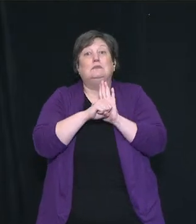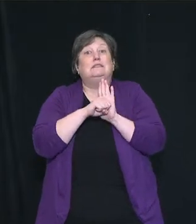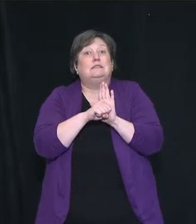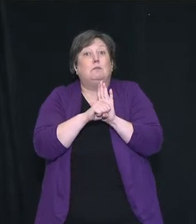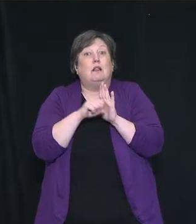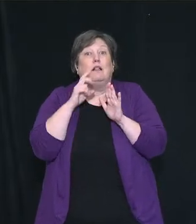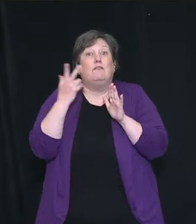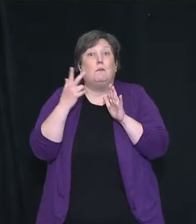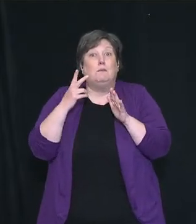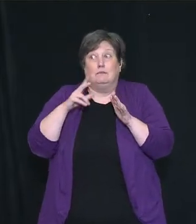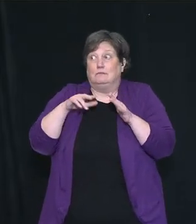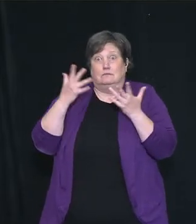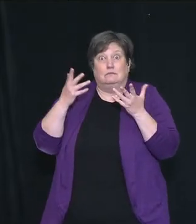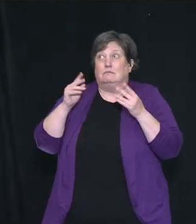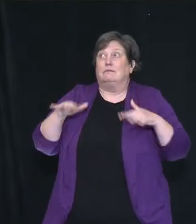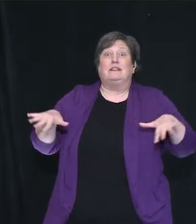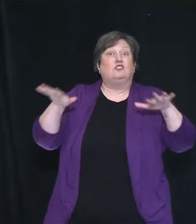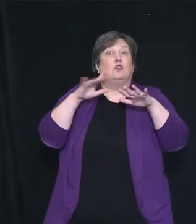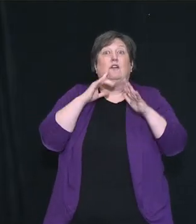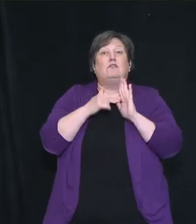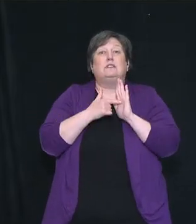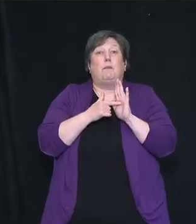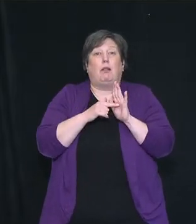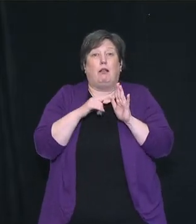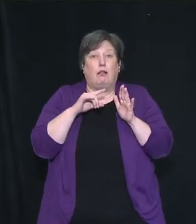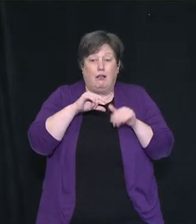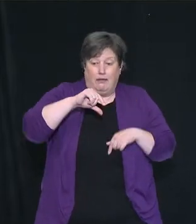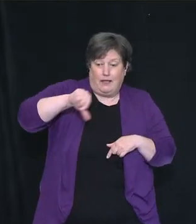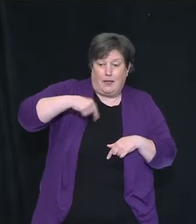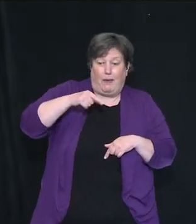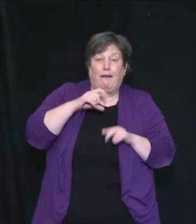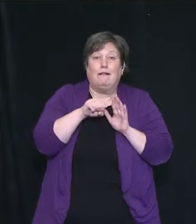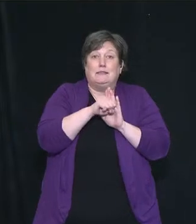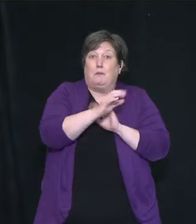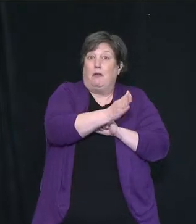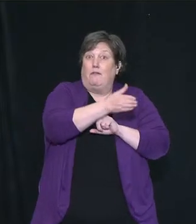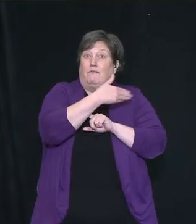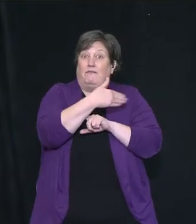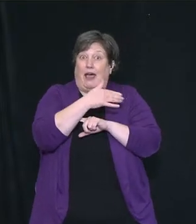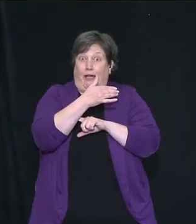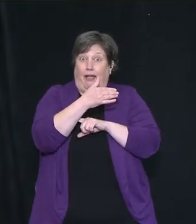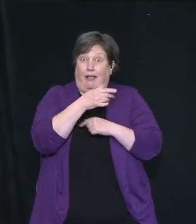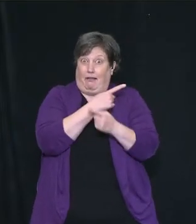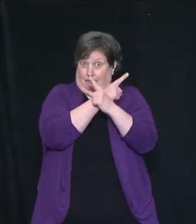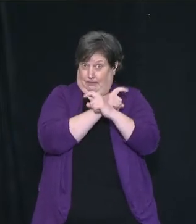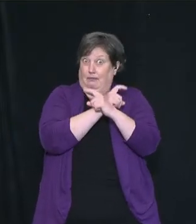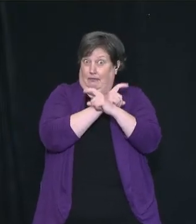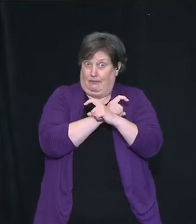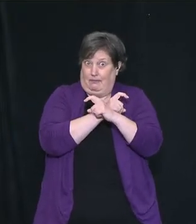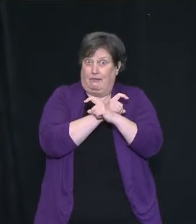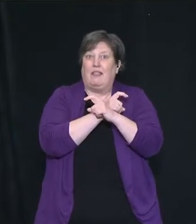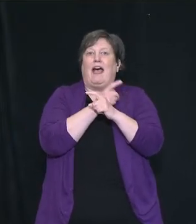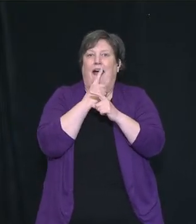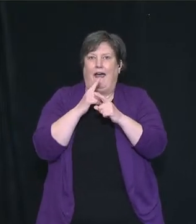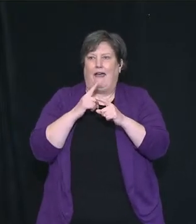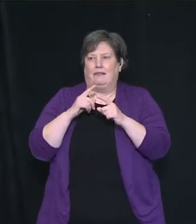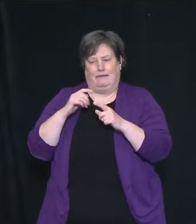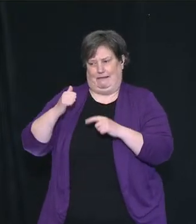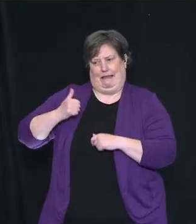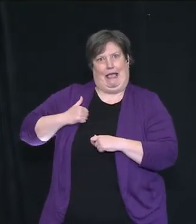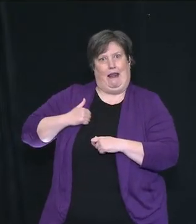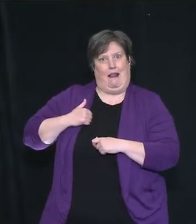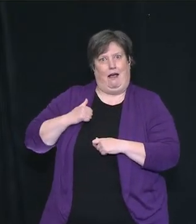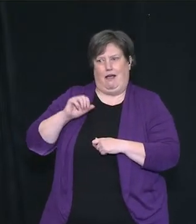such as the fleur de lys in the flag of this province of Quebec and the maple leaf in the country's flag,